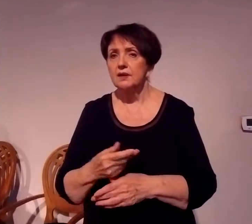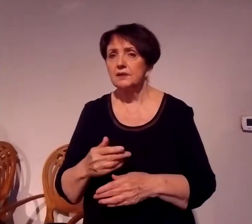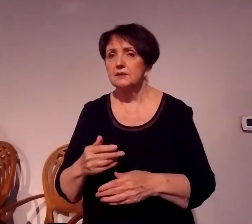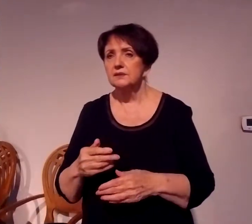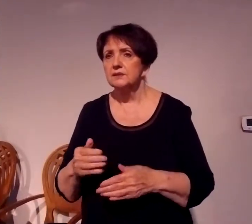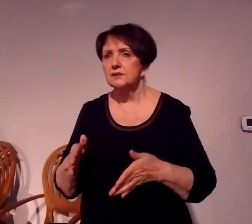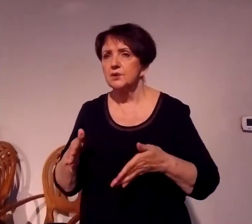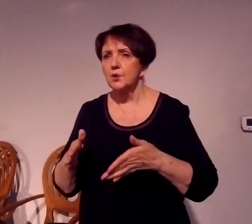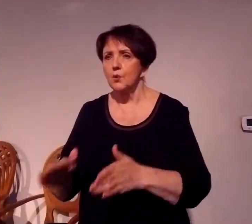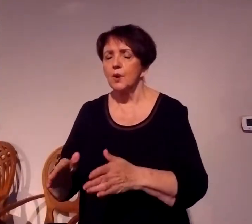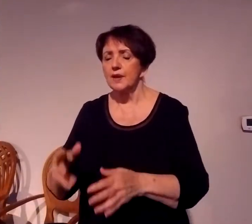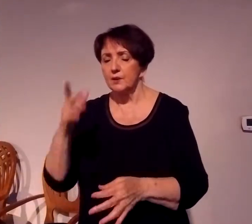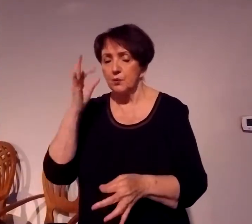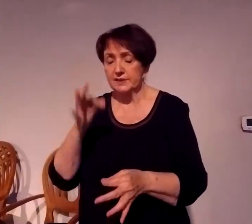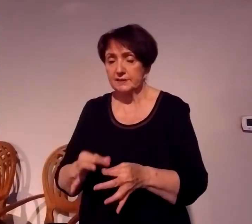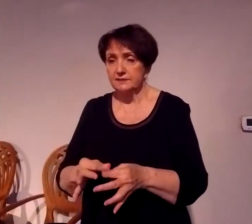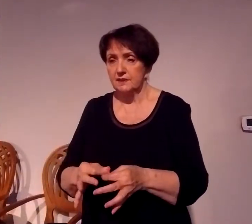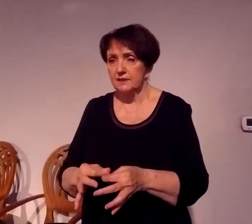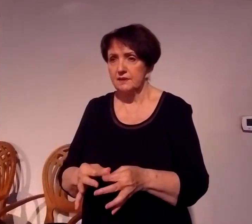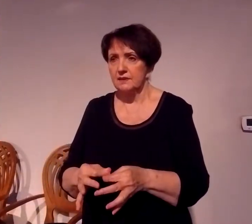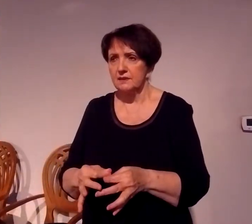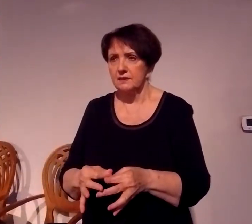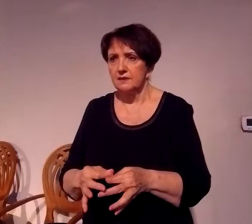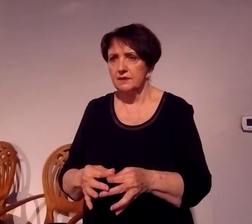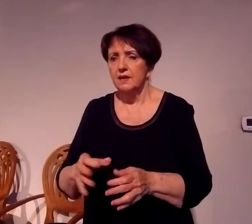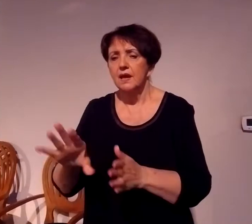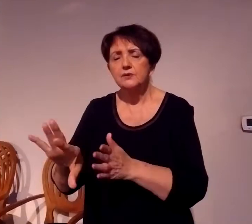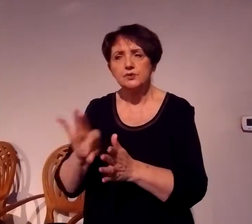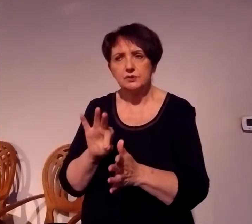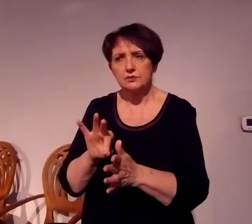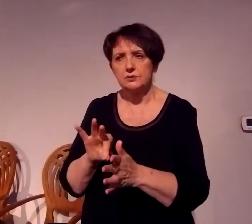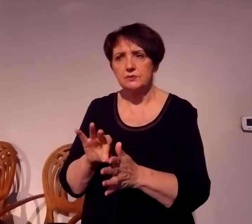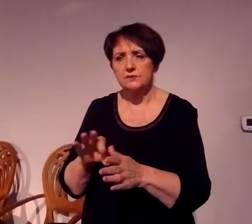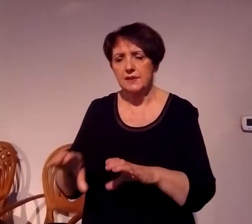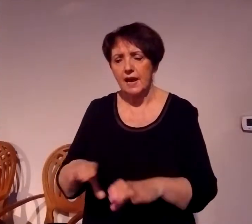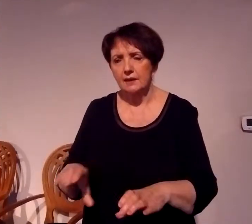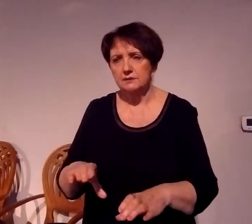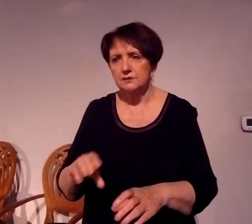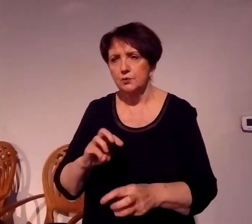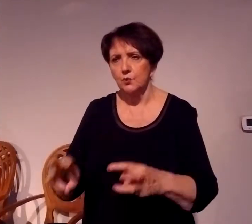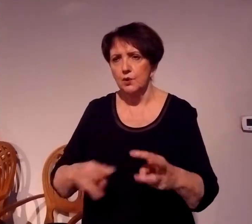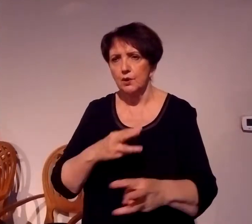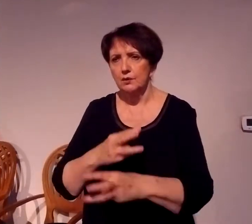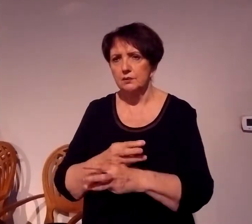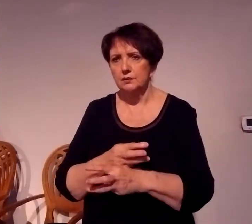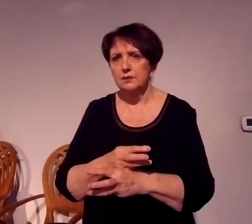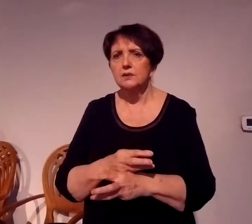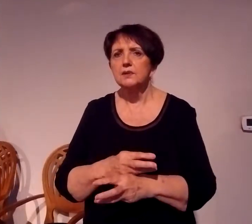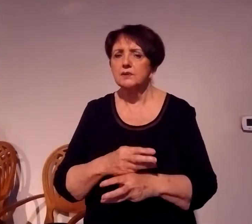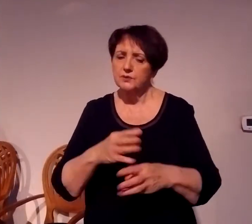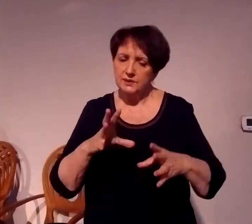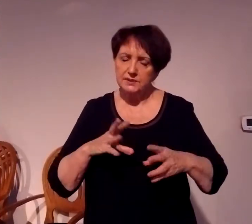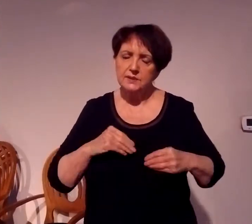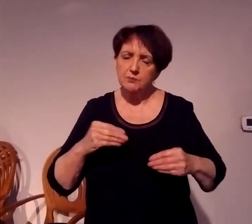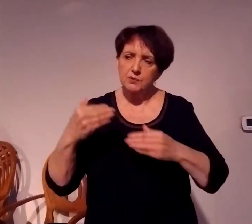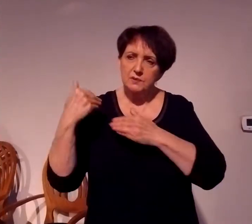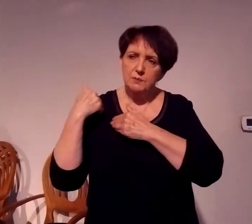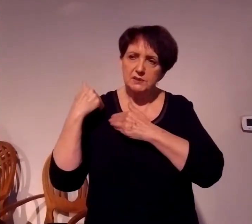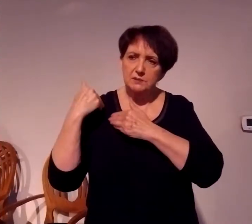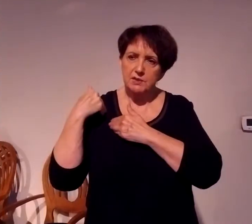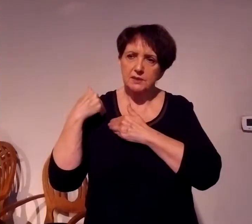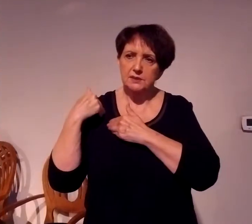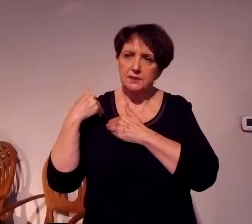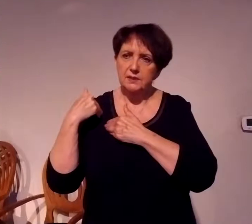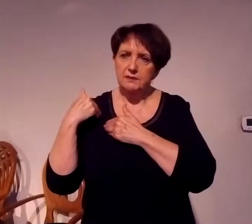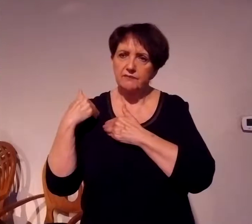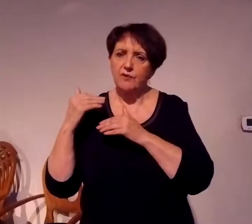which we decide and choose to act, to take responsibility